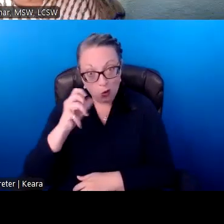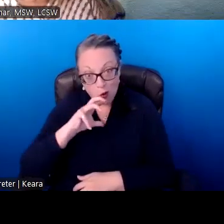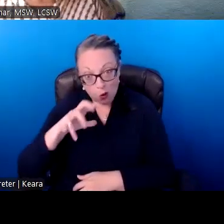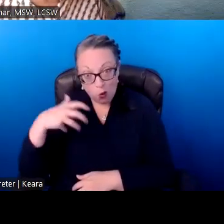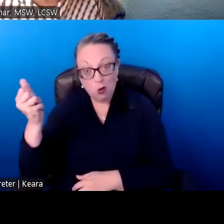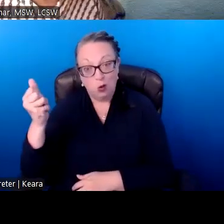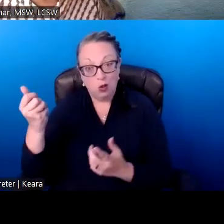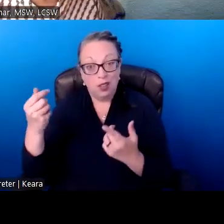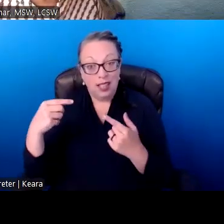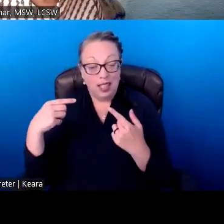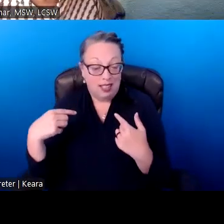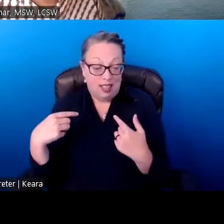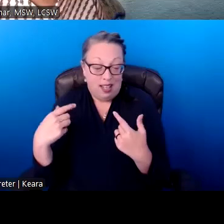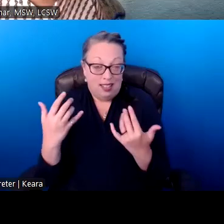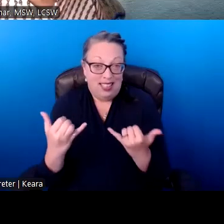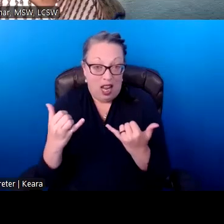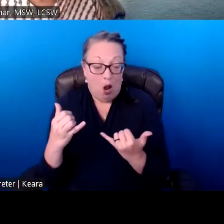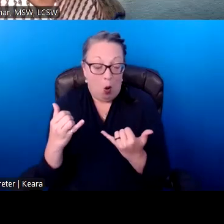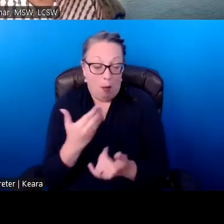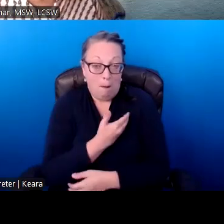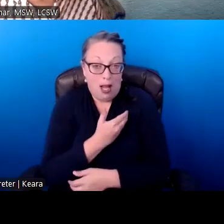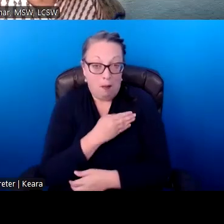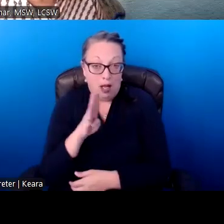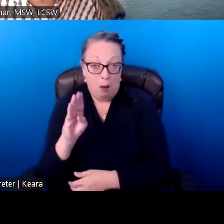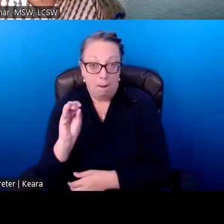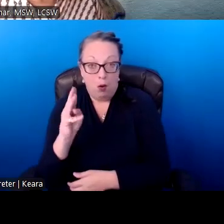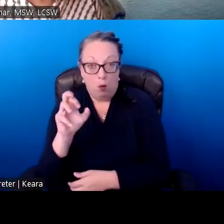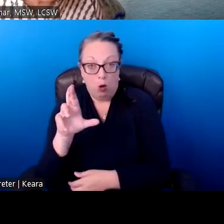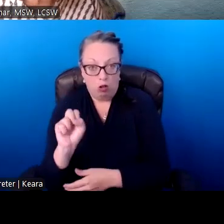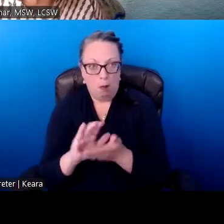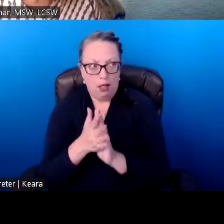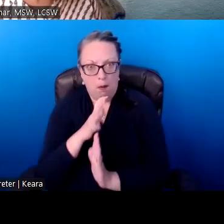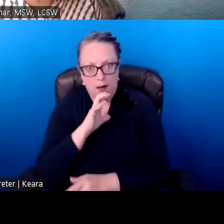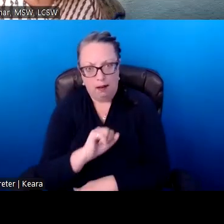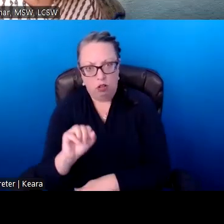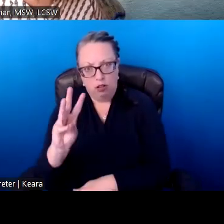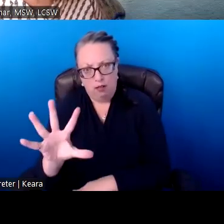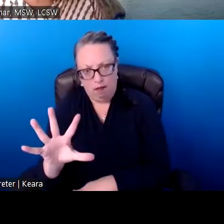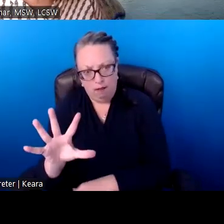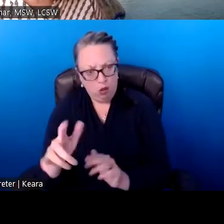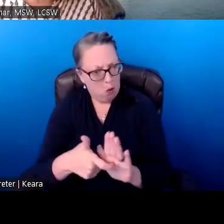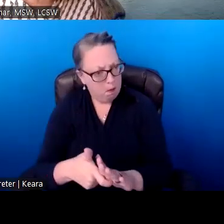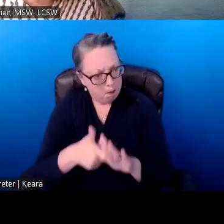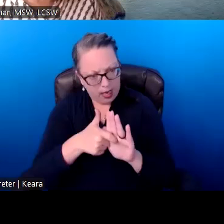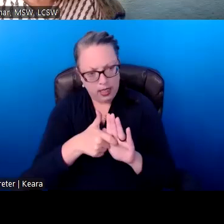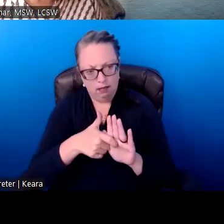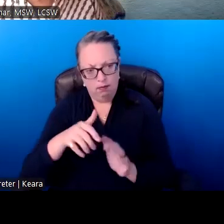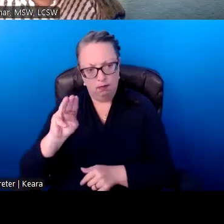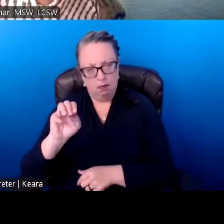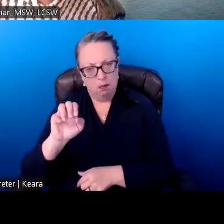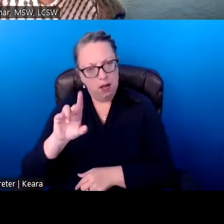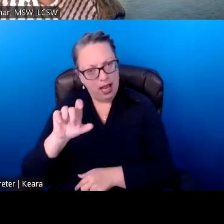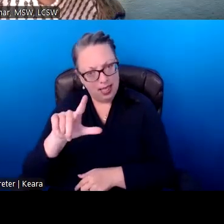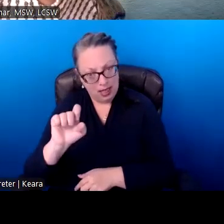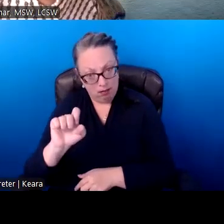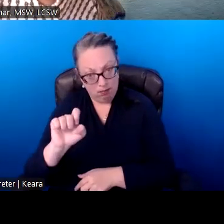boomers reach age 65. So it becomes a mandate. Is it a mandate in your state?